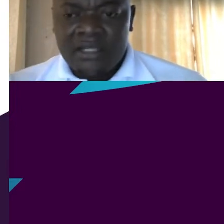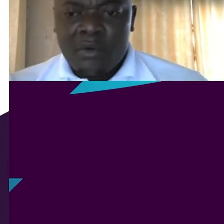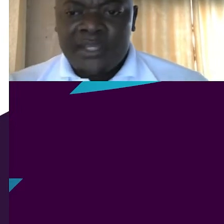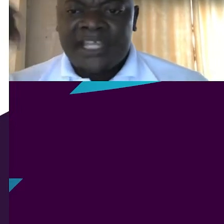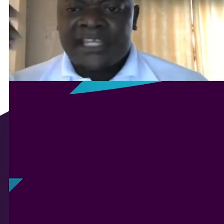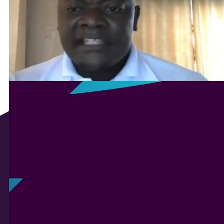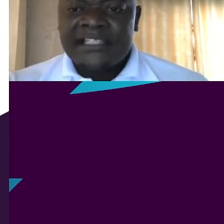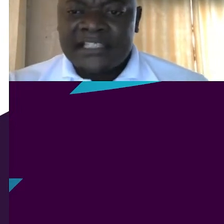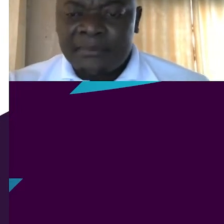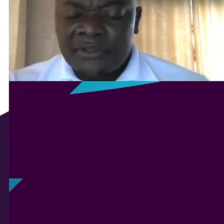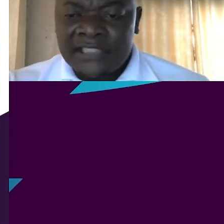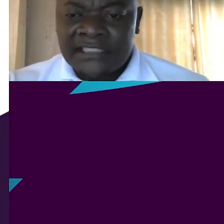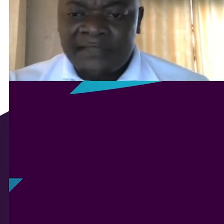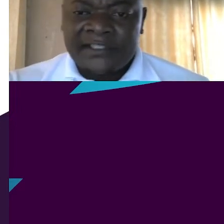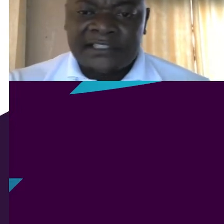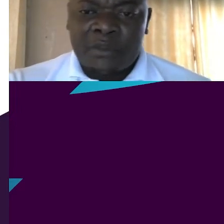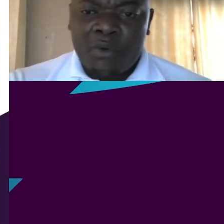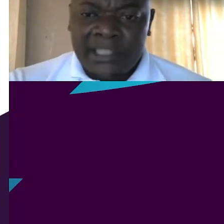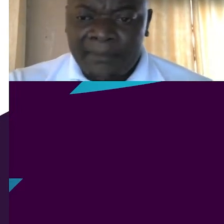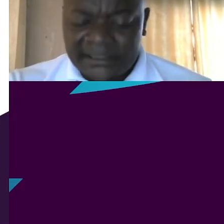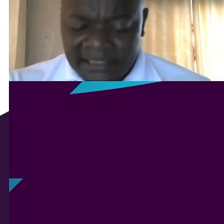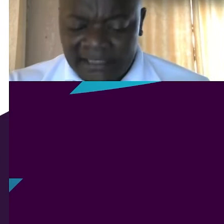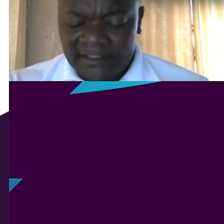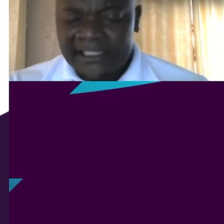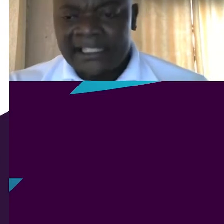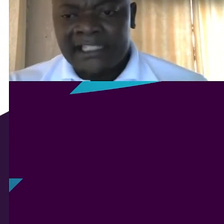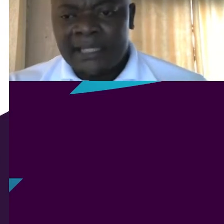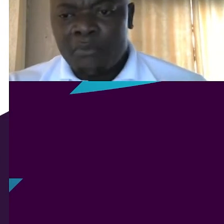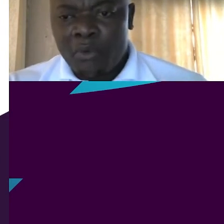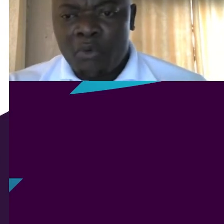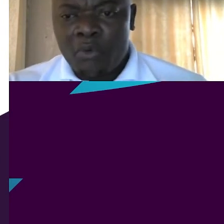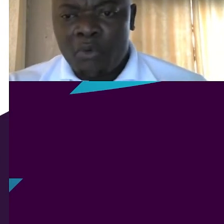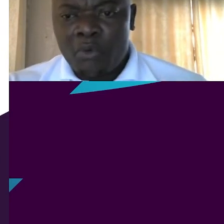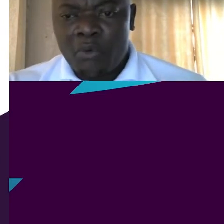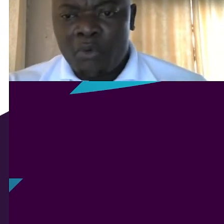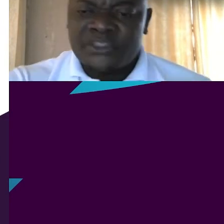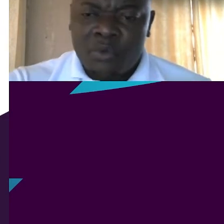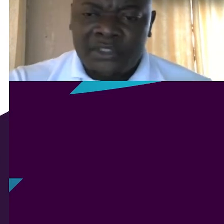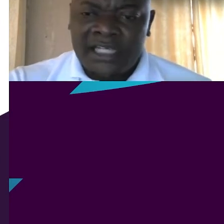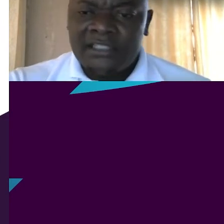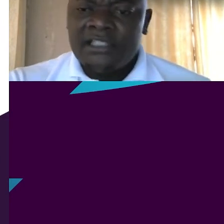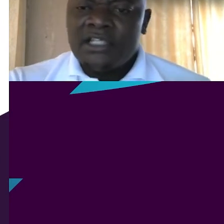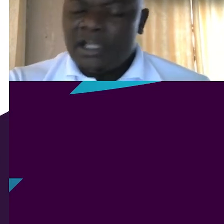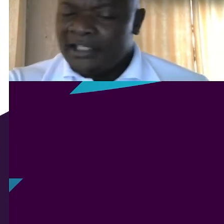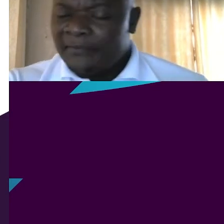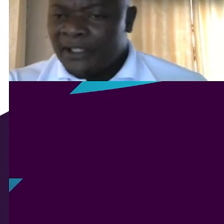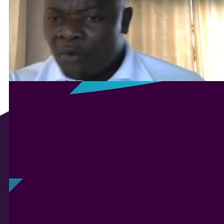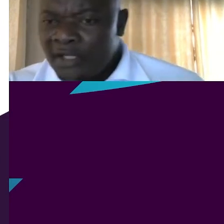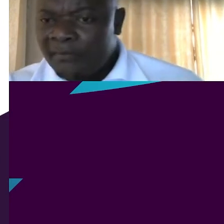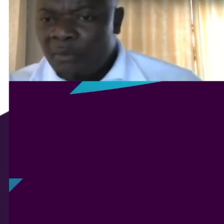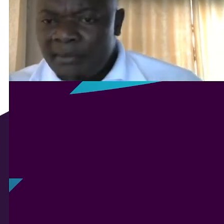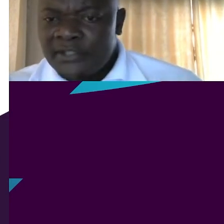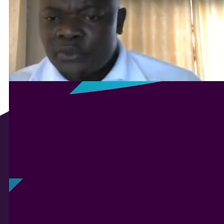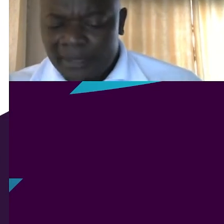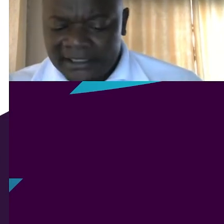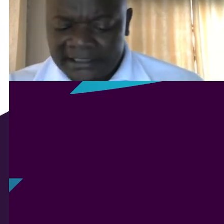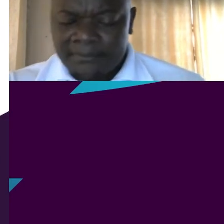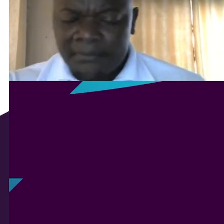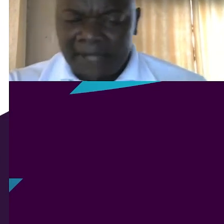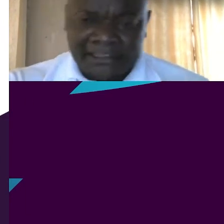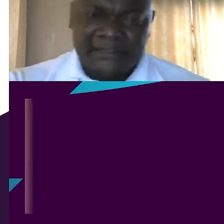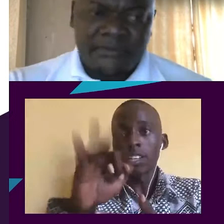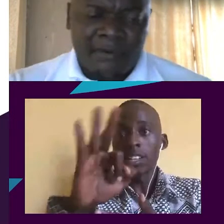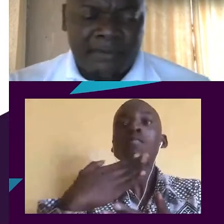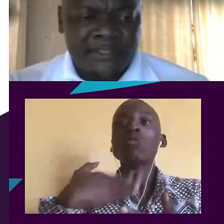here, we are engaging sponsors. If it is a water partner and you are telling them, look, brand this water. If you are going for Women's Super